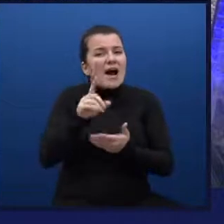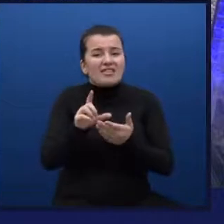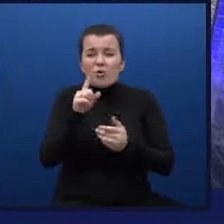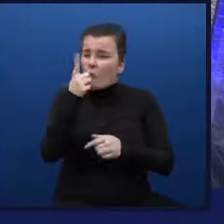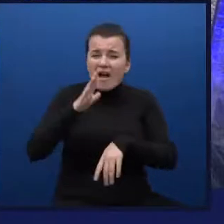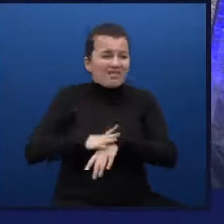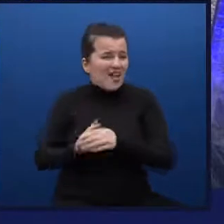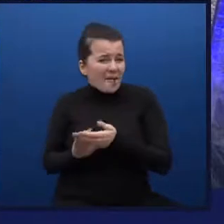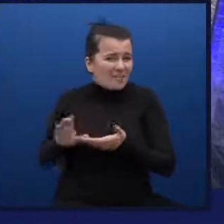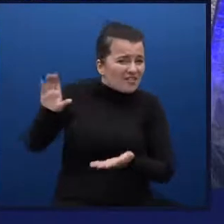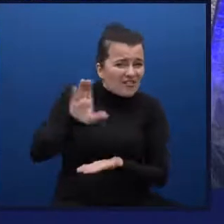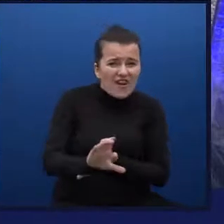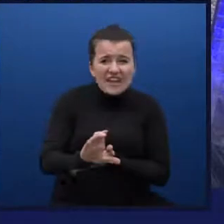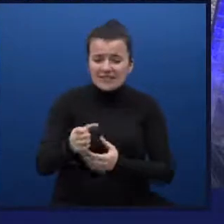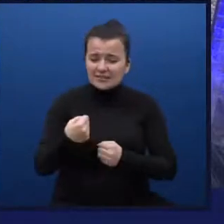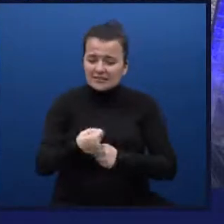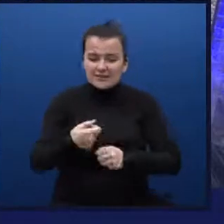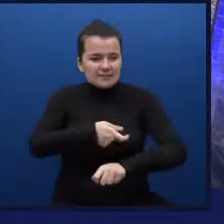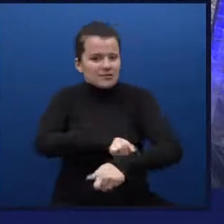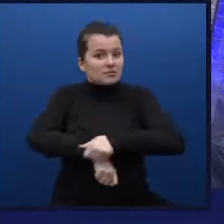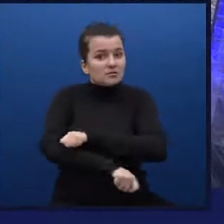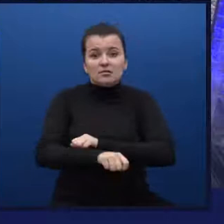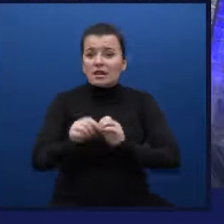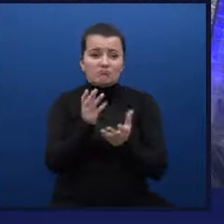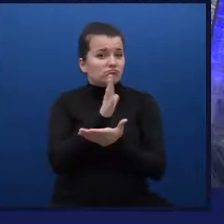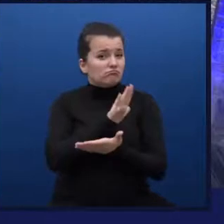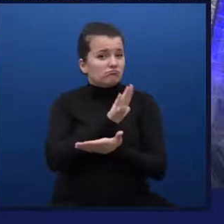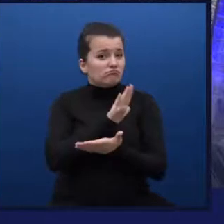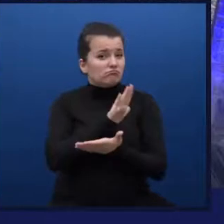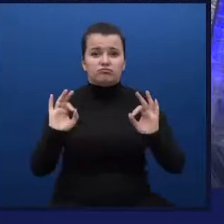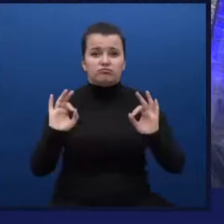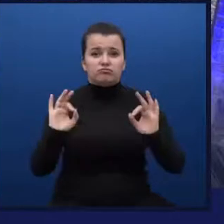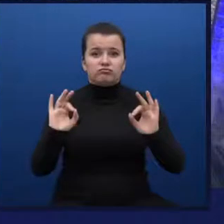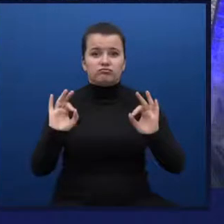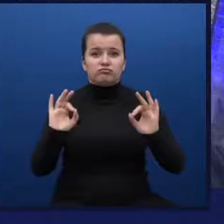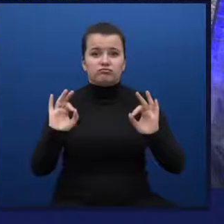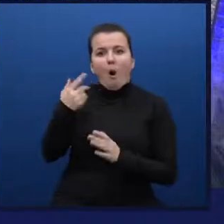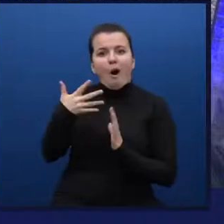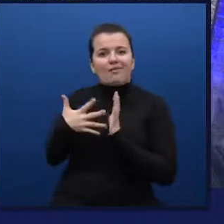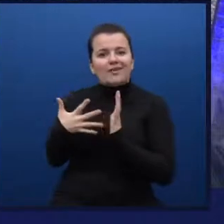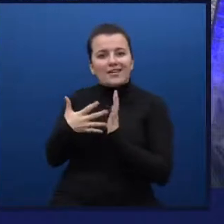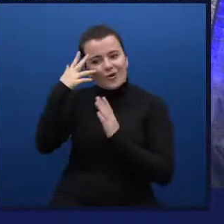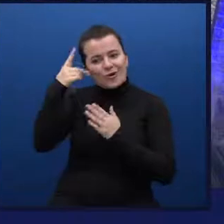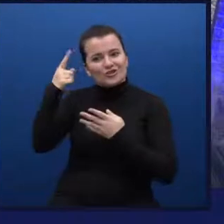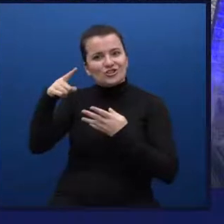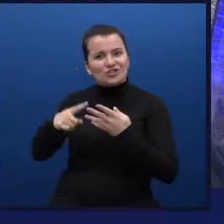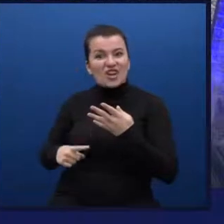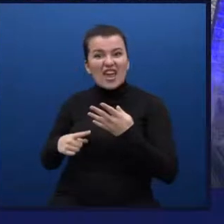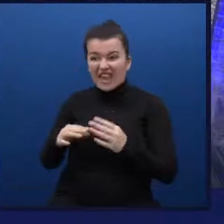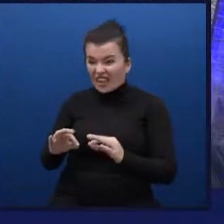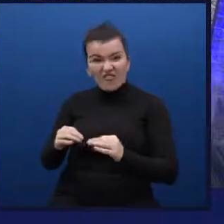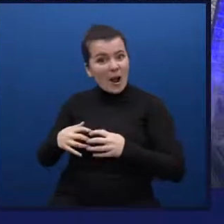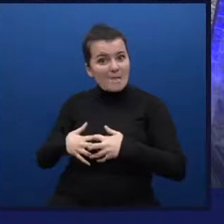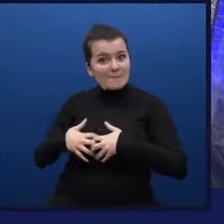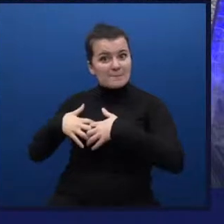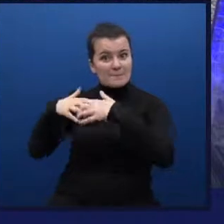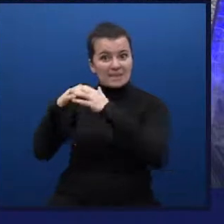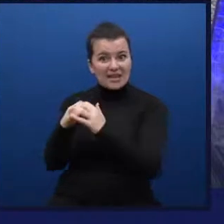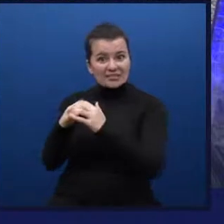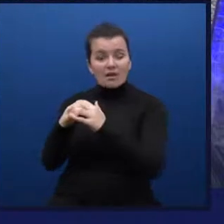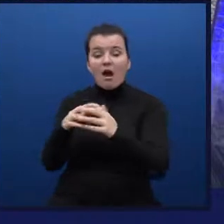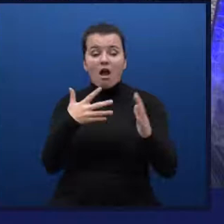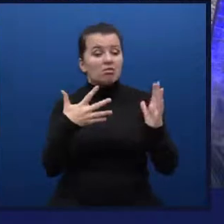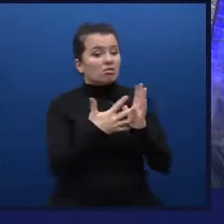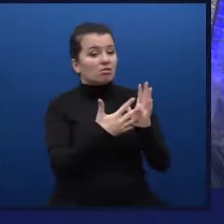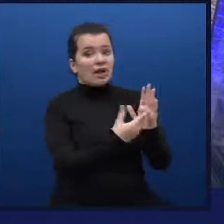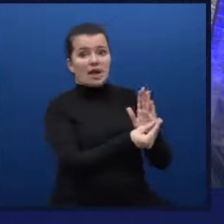investment. And then, and as all of us who are test-driven developers know, once you build successfully against a test, you never really want to